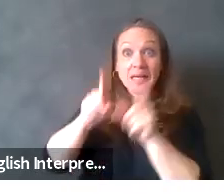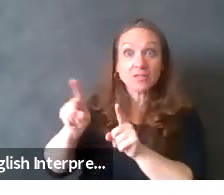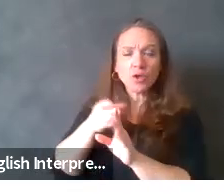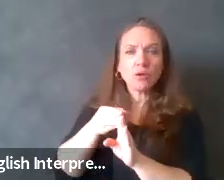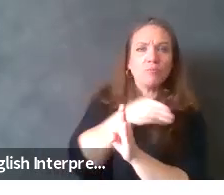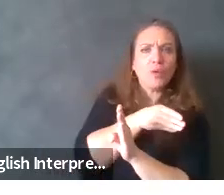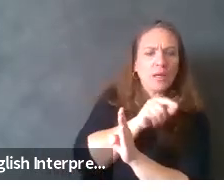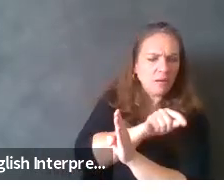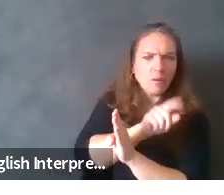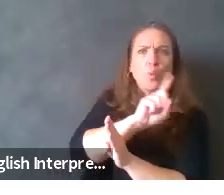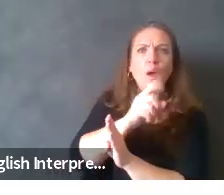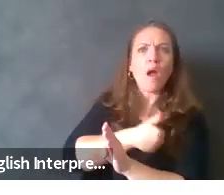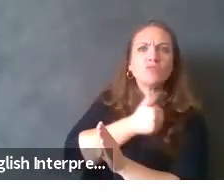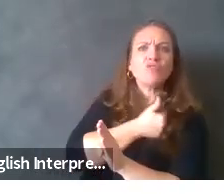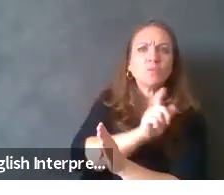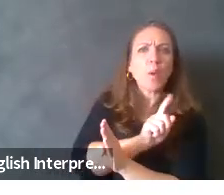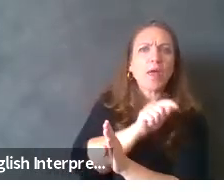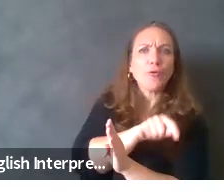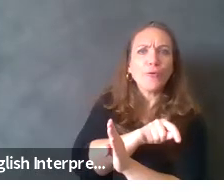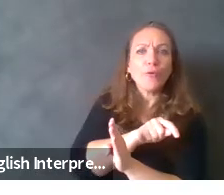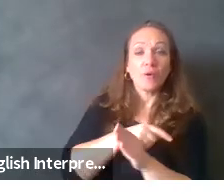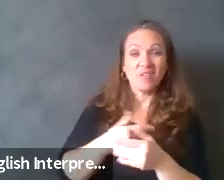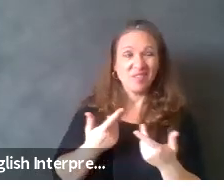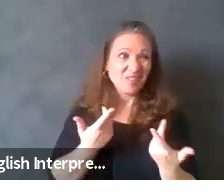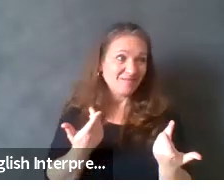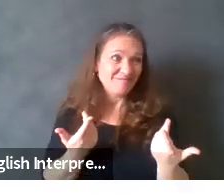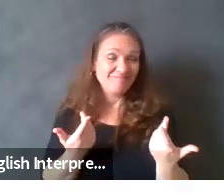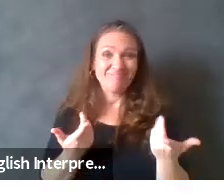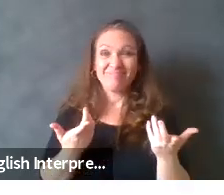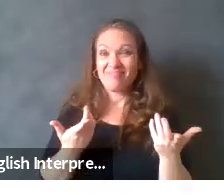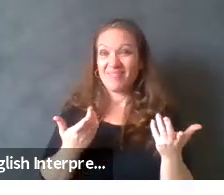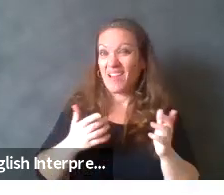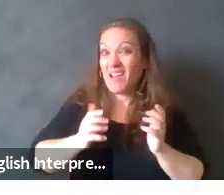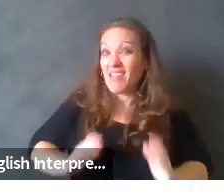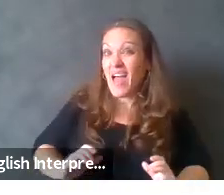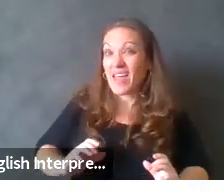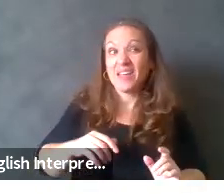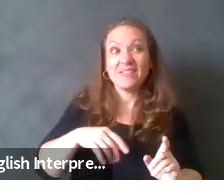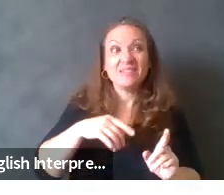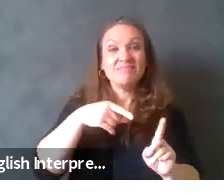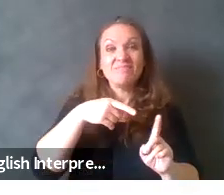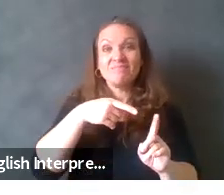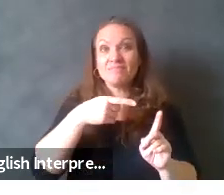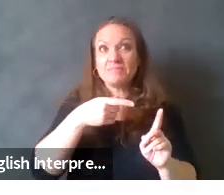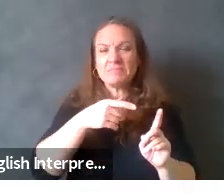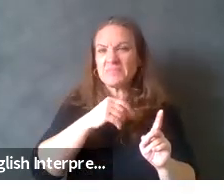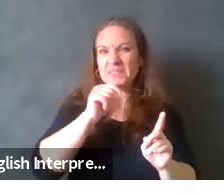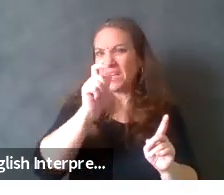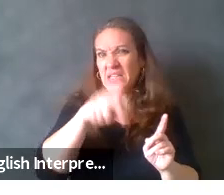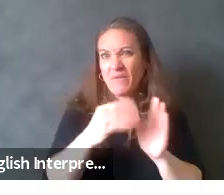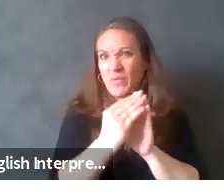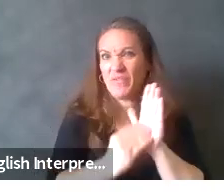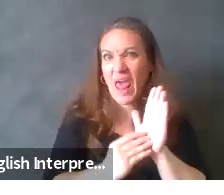And actually, the client doesn't necessarily doesn't necessarily fill it out, it would